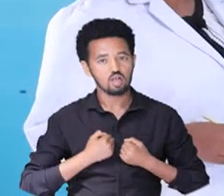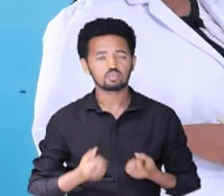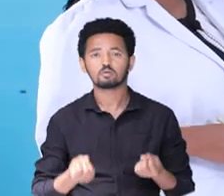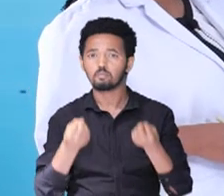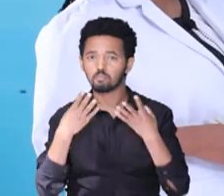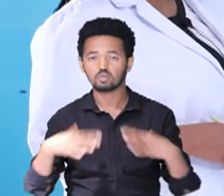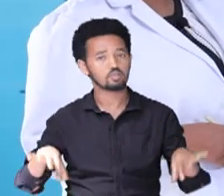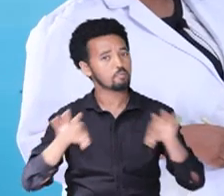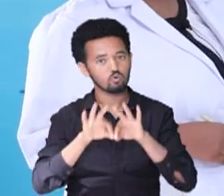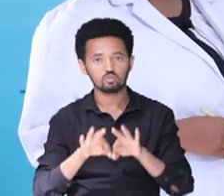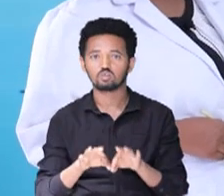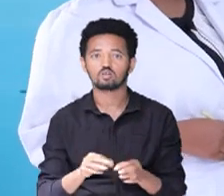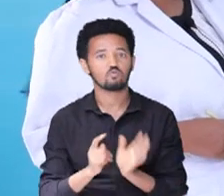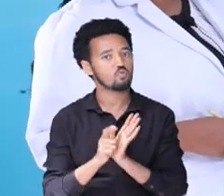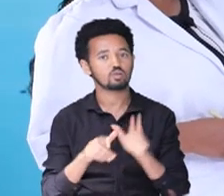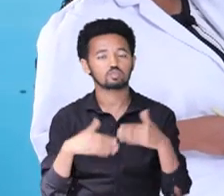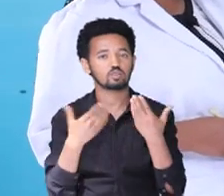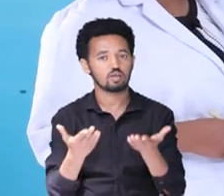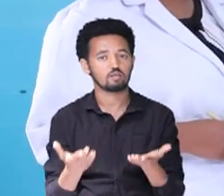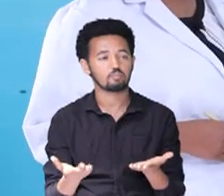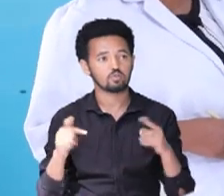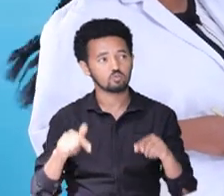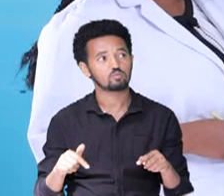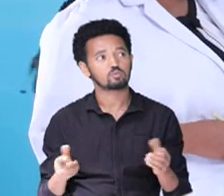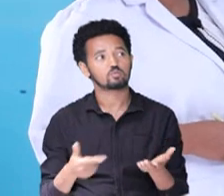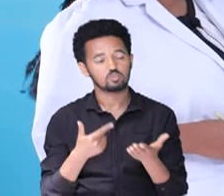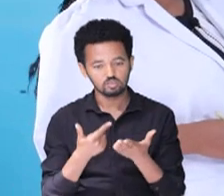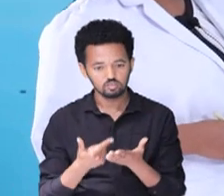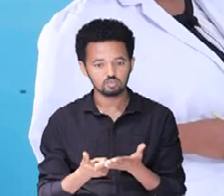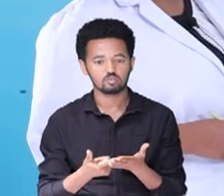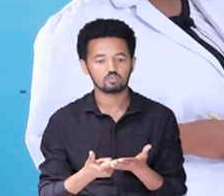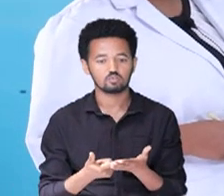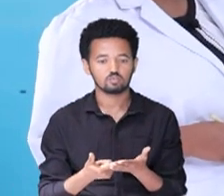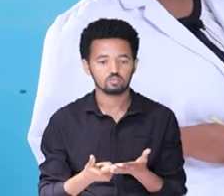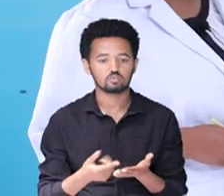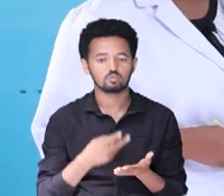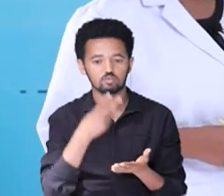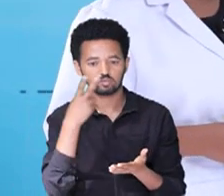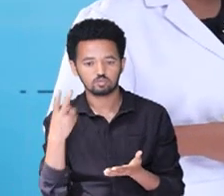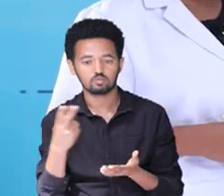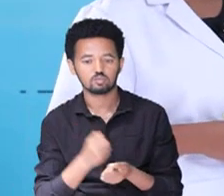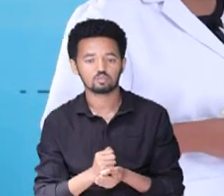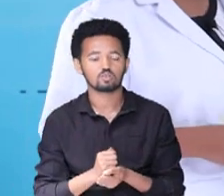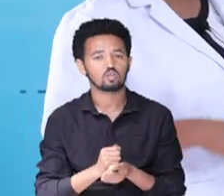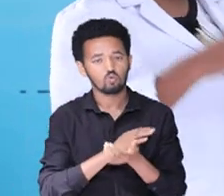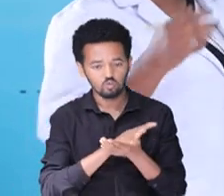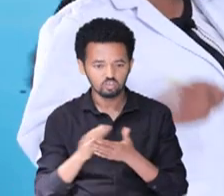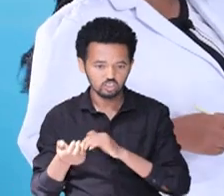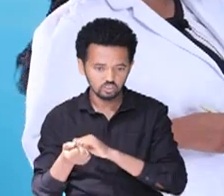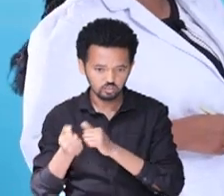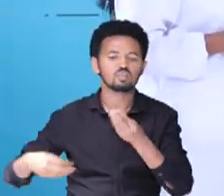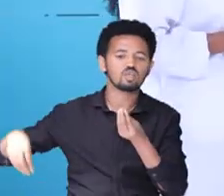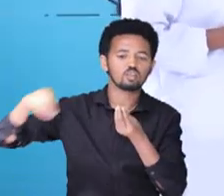many importance. For example, to demonstrate significant quantitative and qualitative change